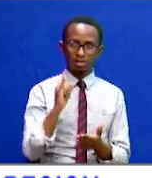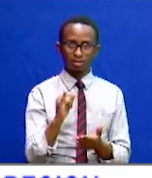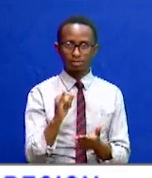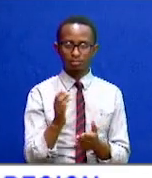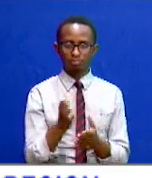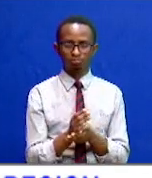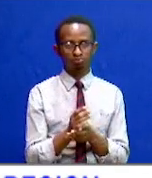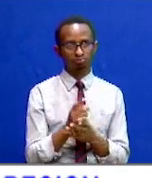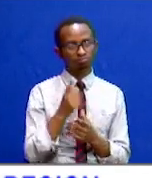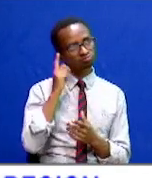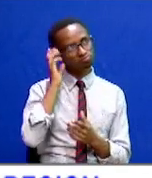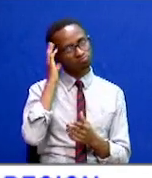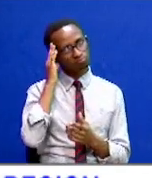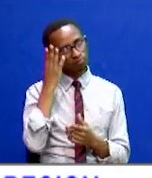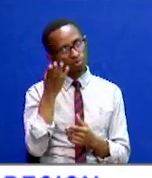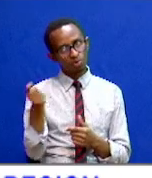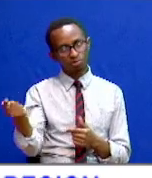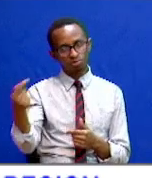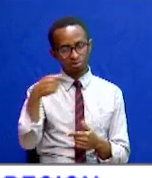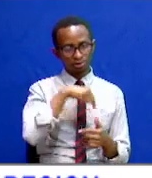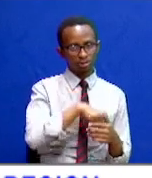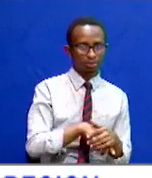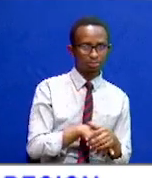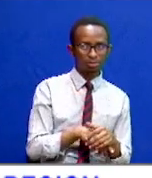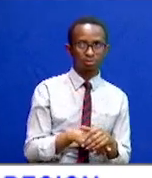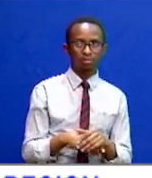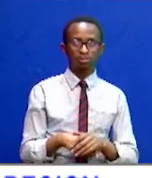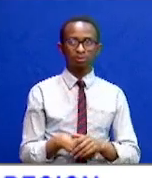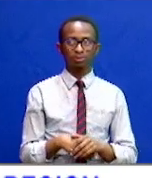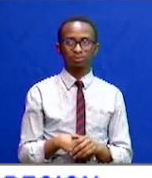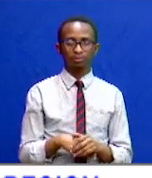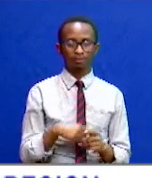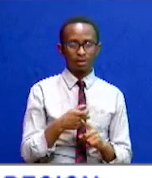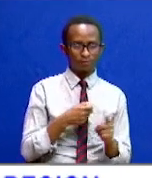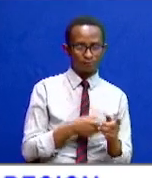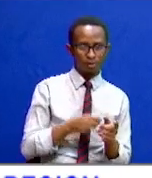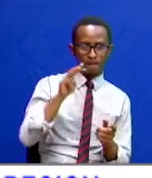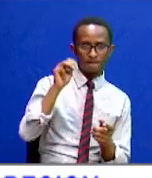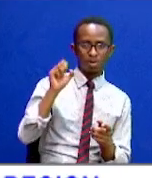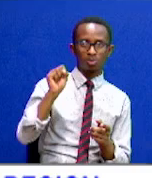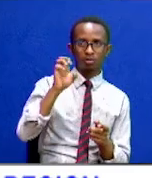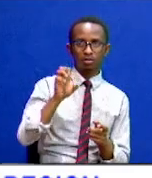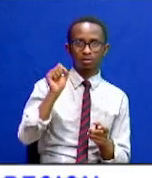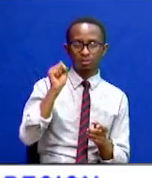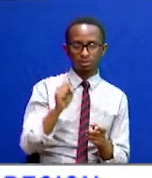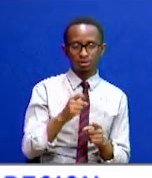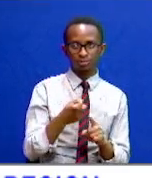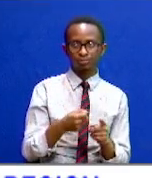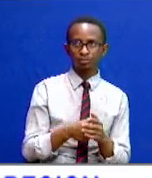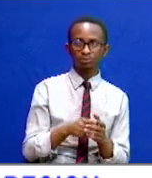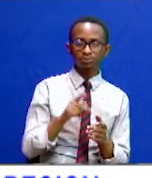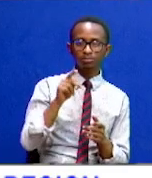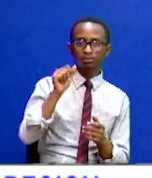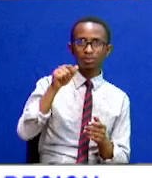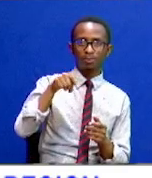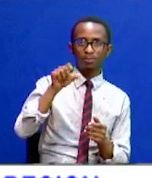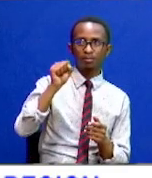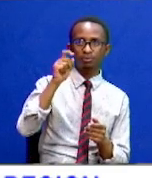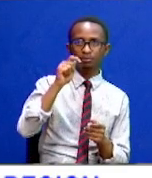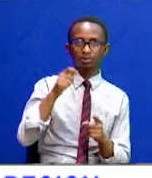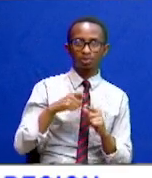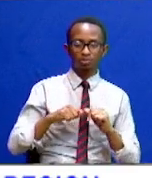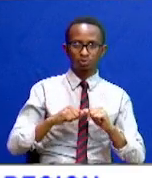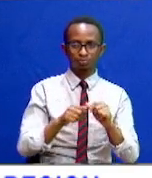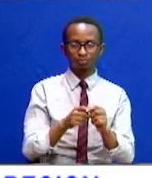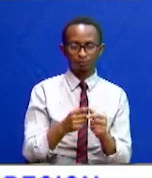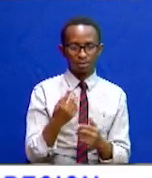coming more accurately than we are doing now. According to Moses Mwesigwa, the East Africa Director for Desert Locust Control Organization, early